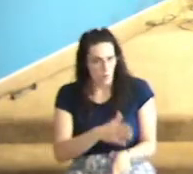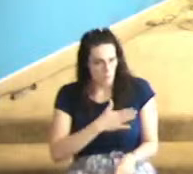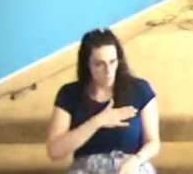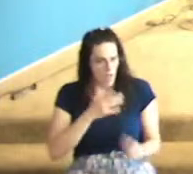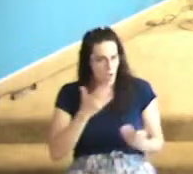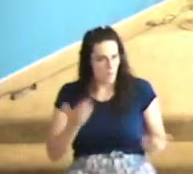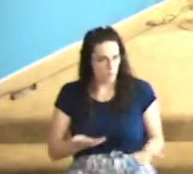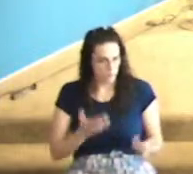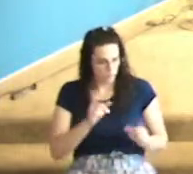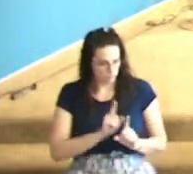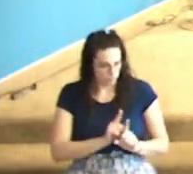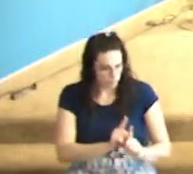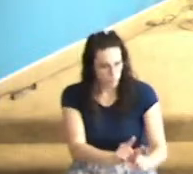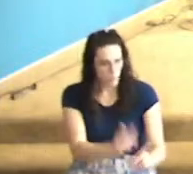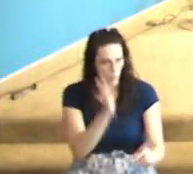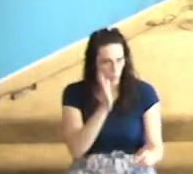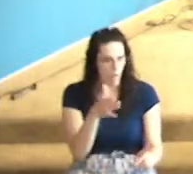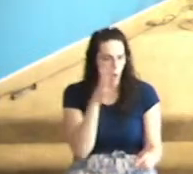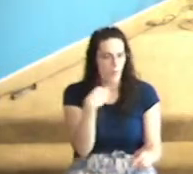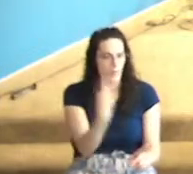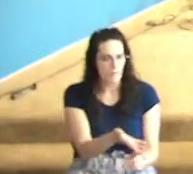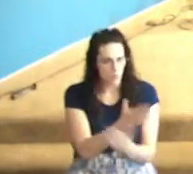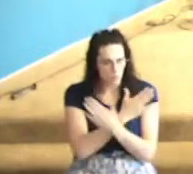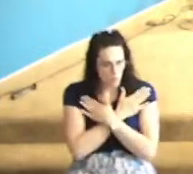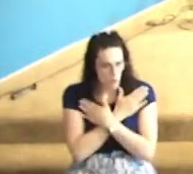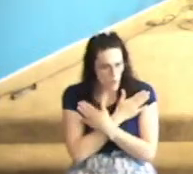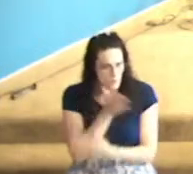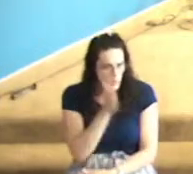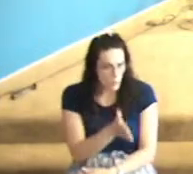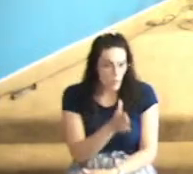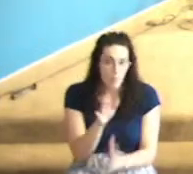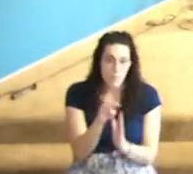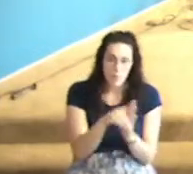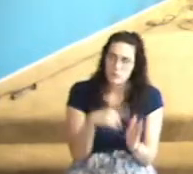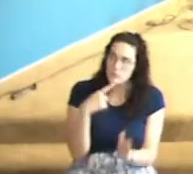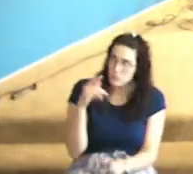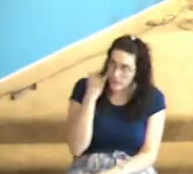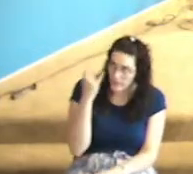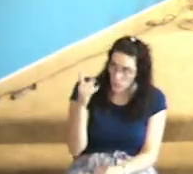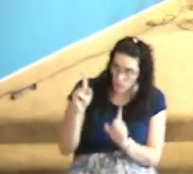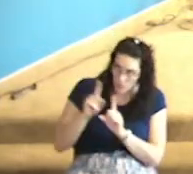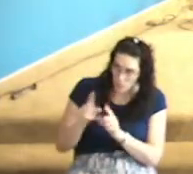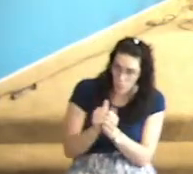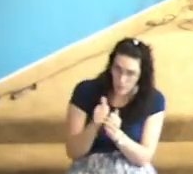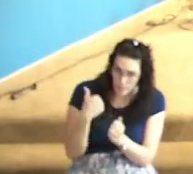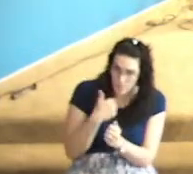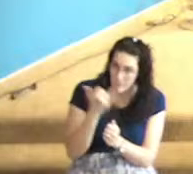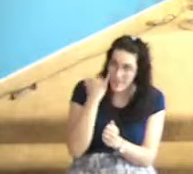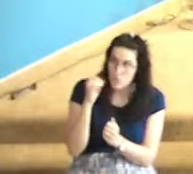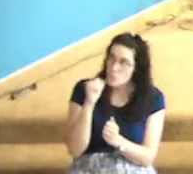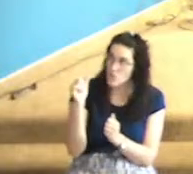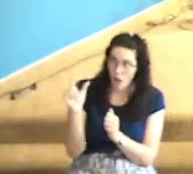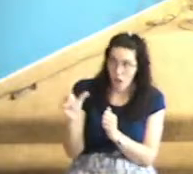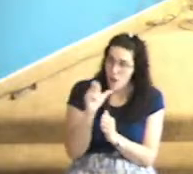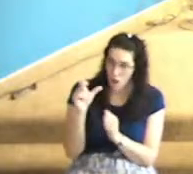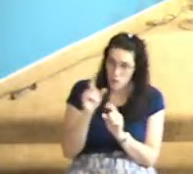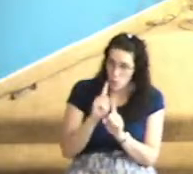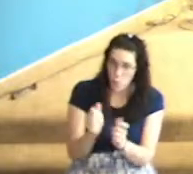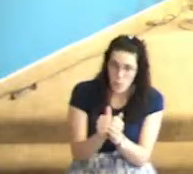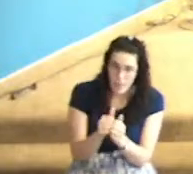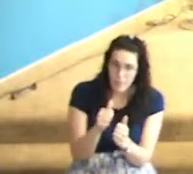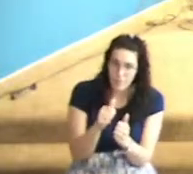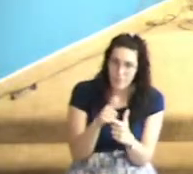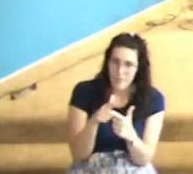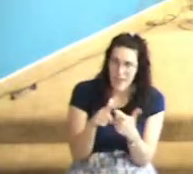will go with you, and I will give you rest. Verse 15, then Moses said, if your presence does not go with us, do not send us up from here. How